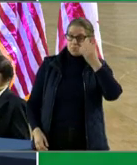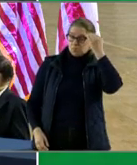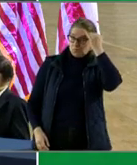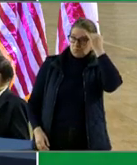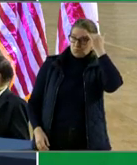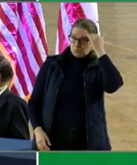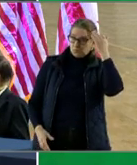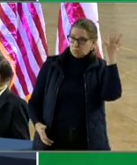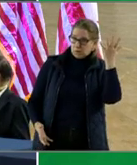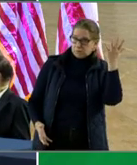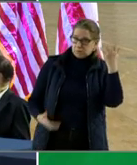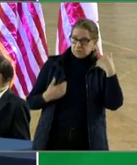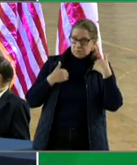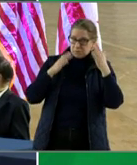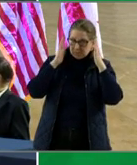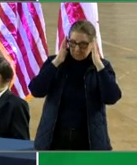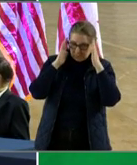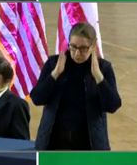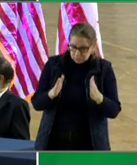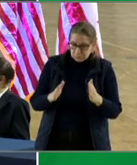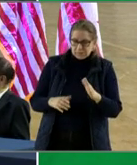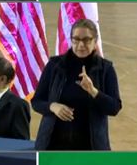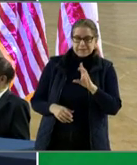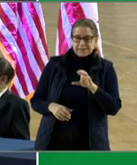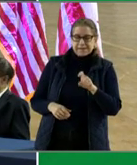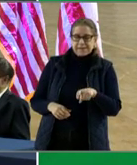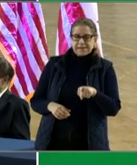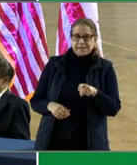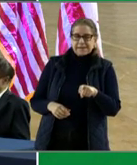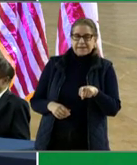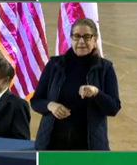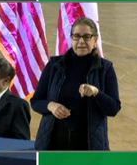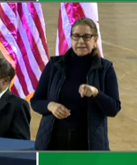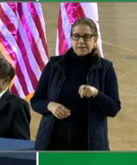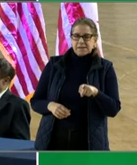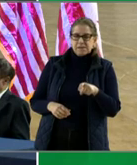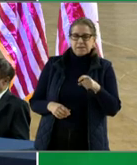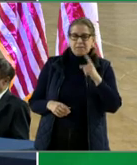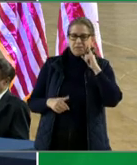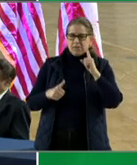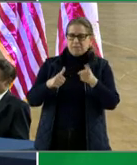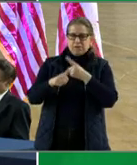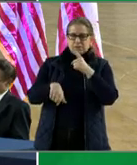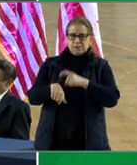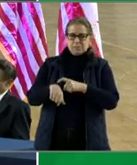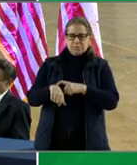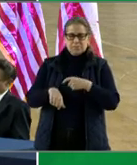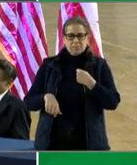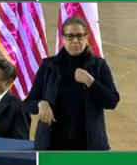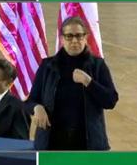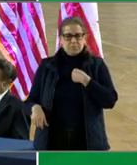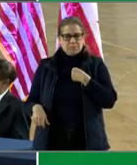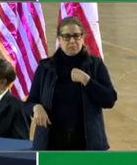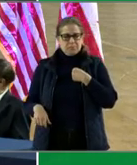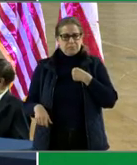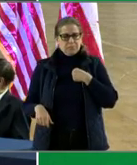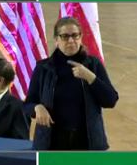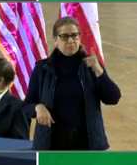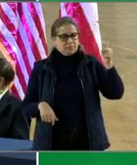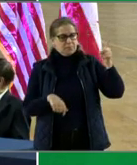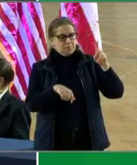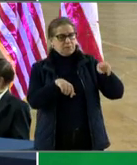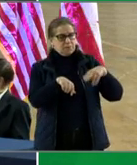are the nation's capital, and for the first time that I am ever aware of, the nation's